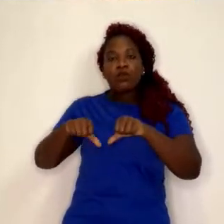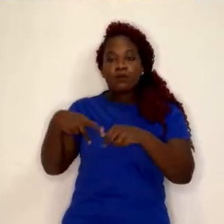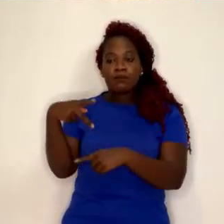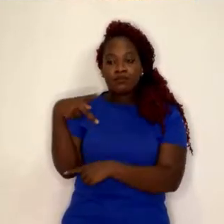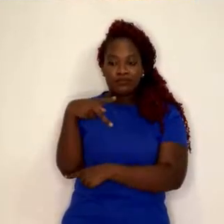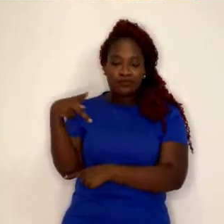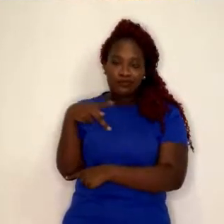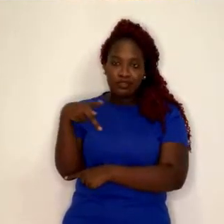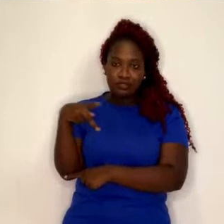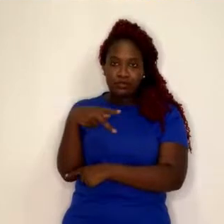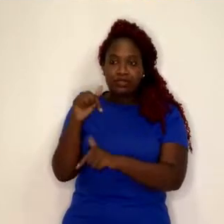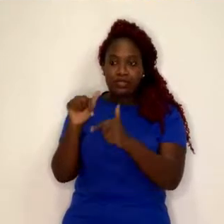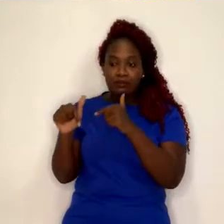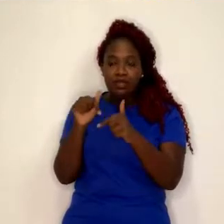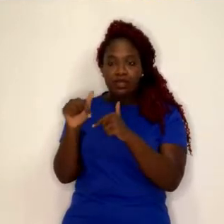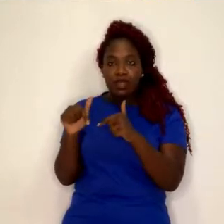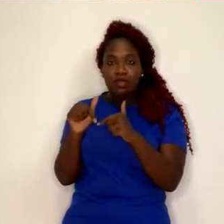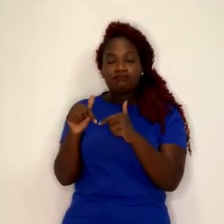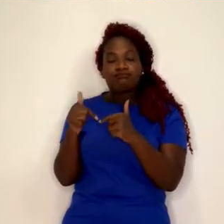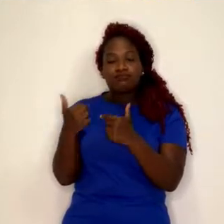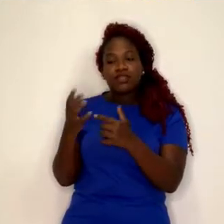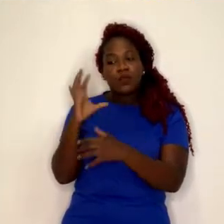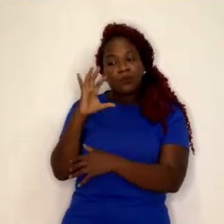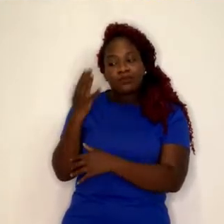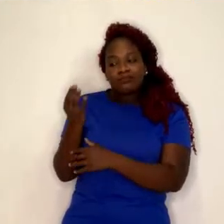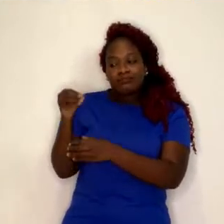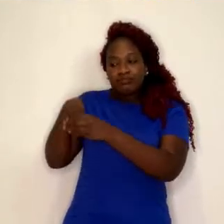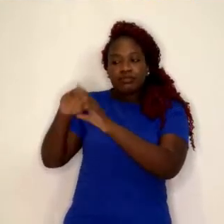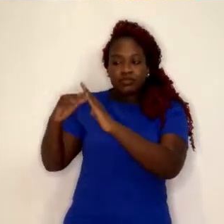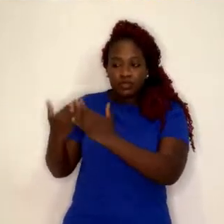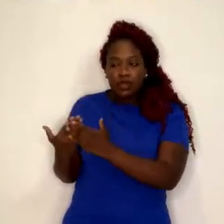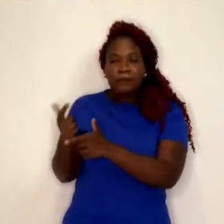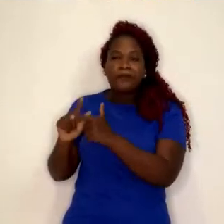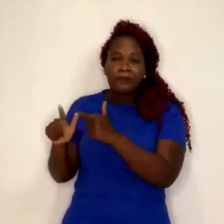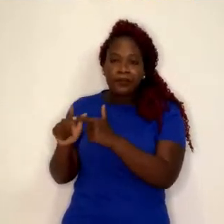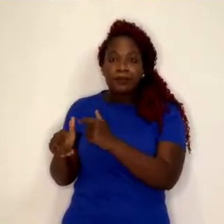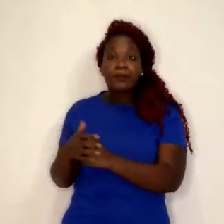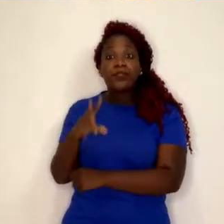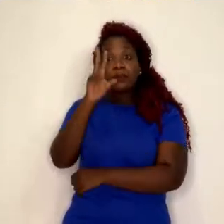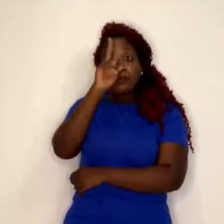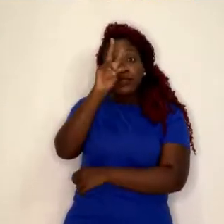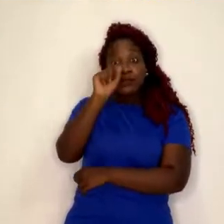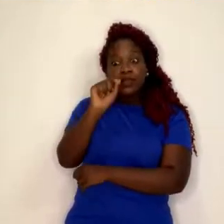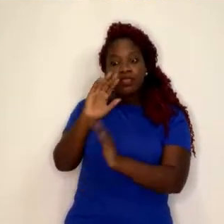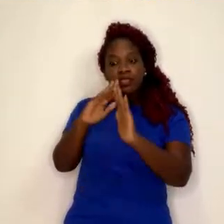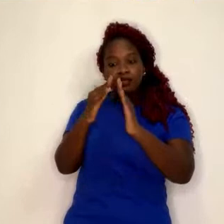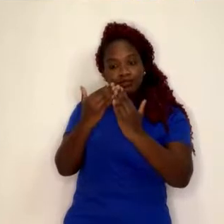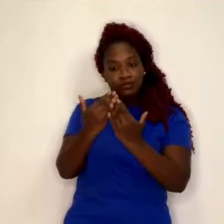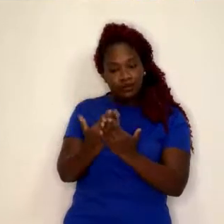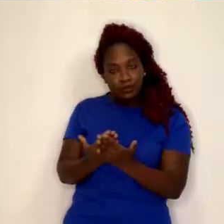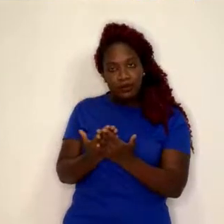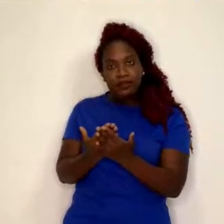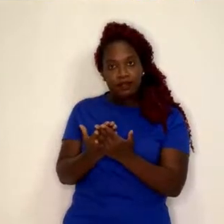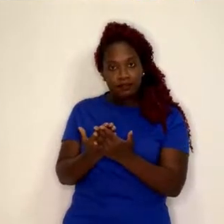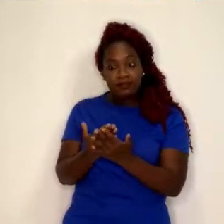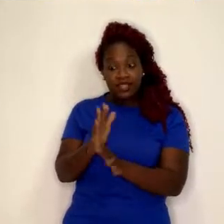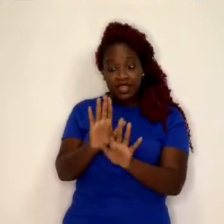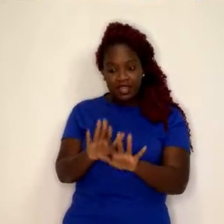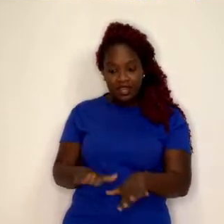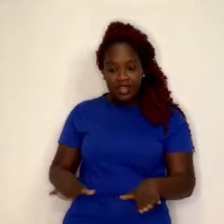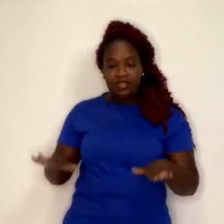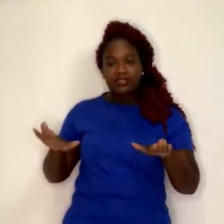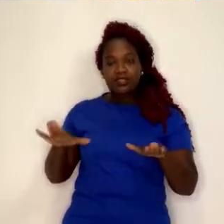budget for educational needs and the conditions of schools. And it is within the schools that